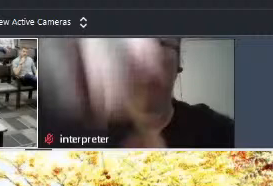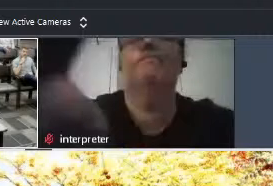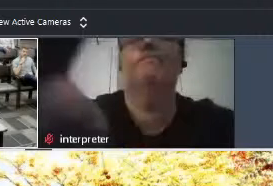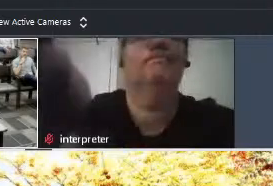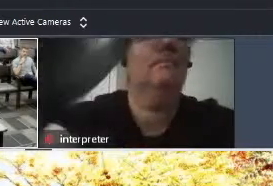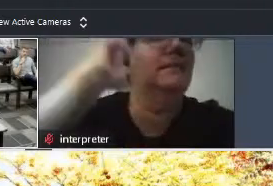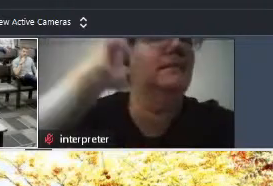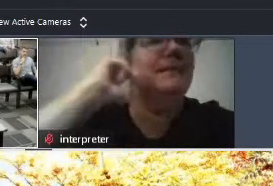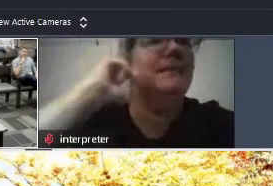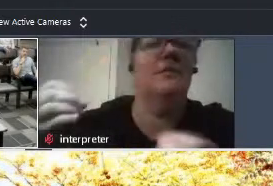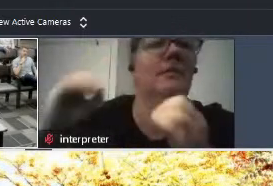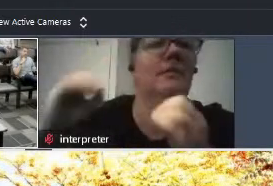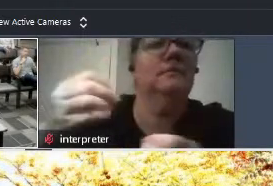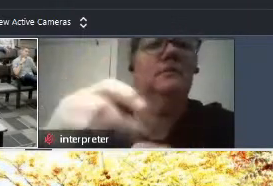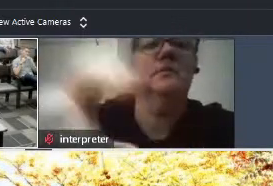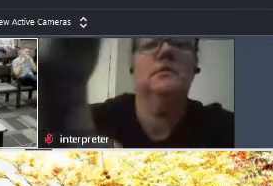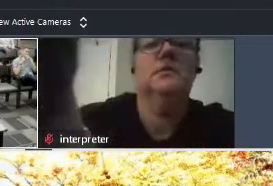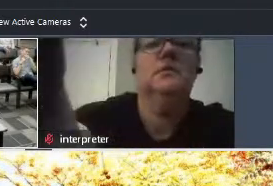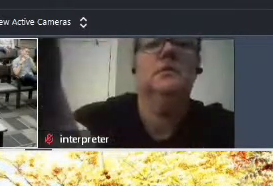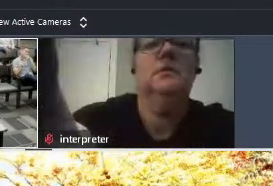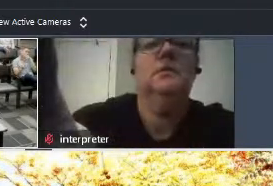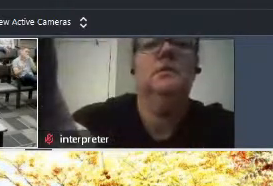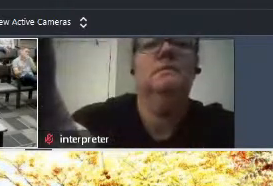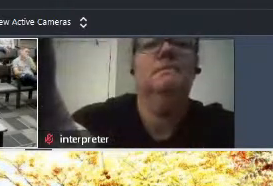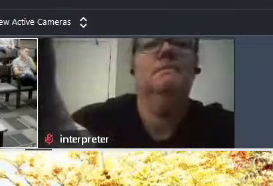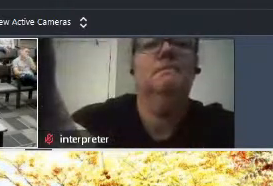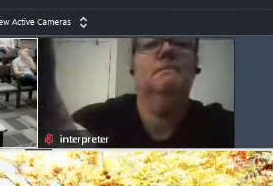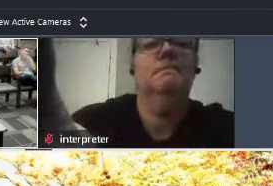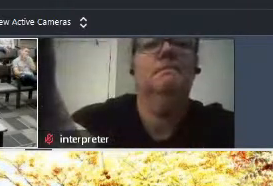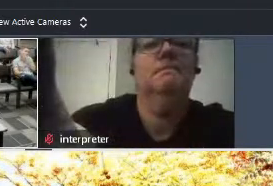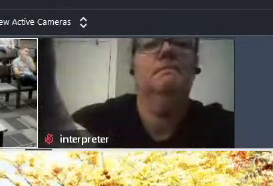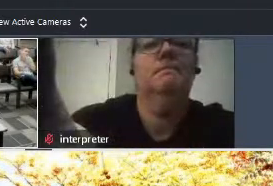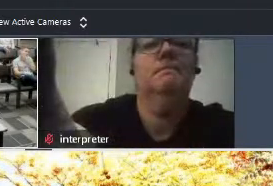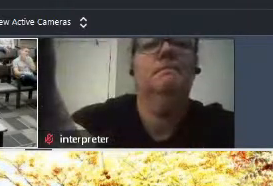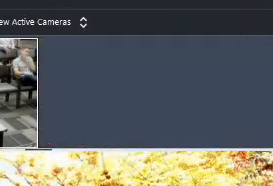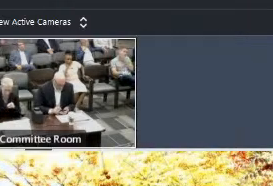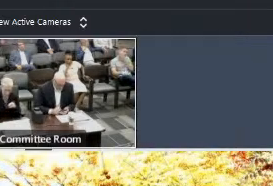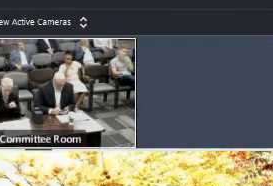the memorial. So it'll be really framed and nice. And